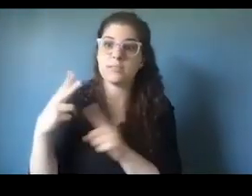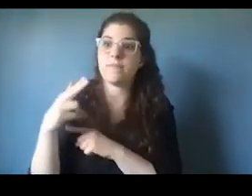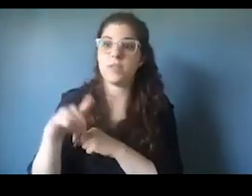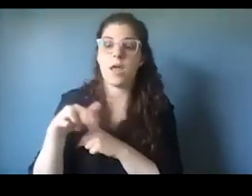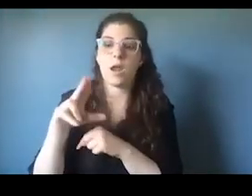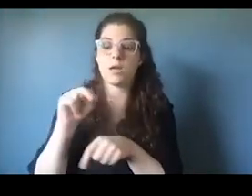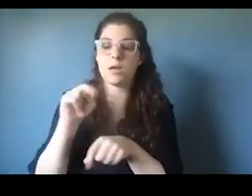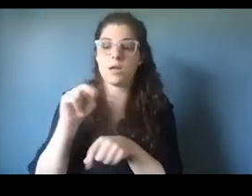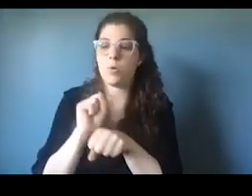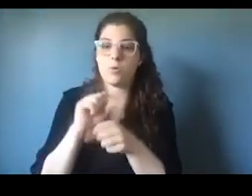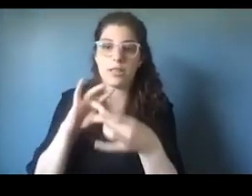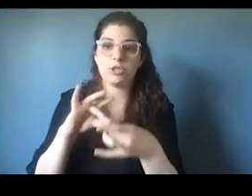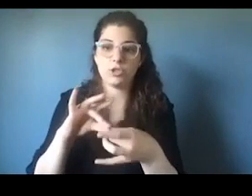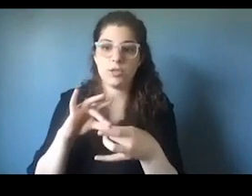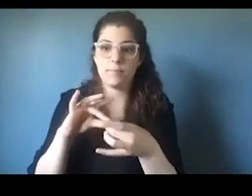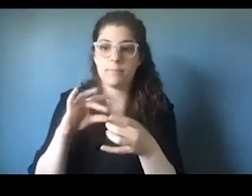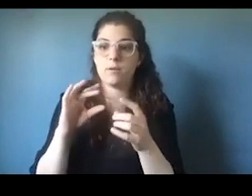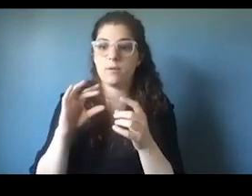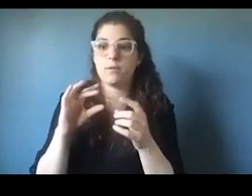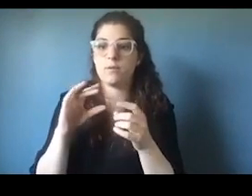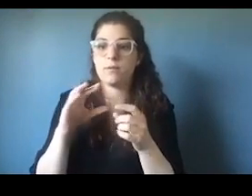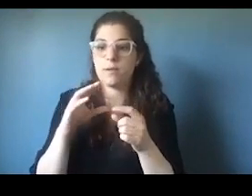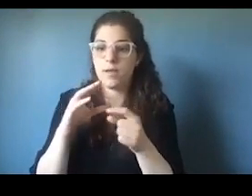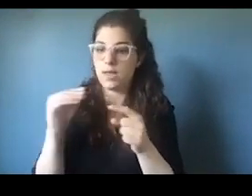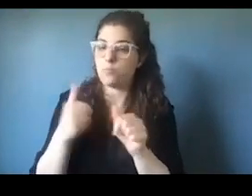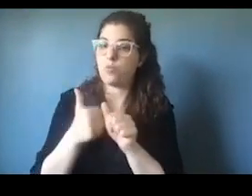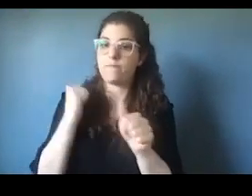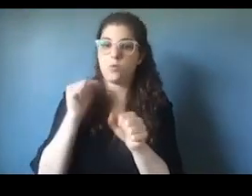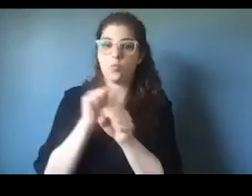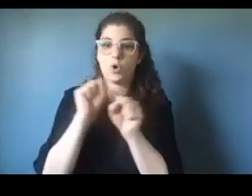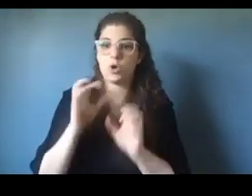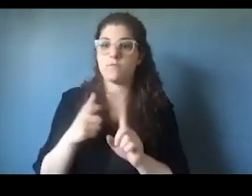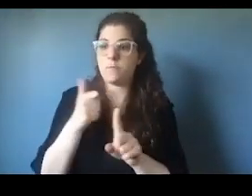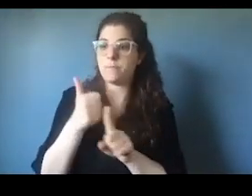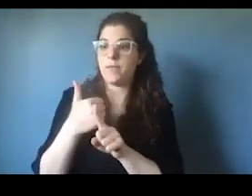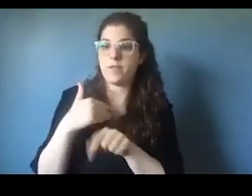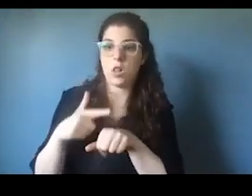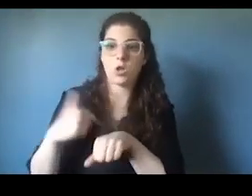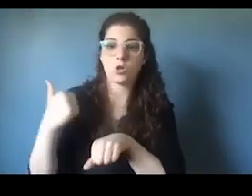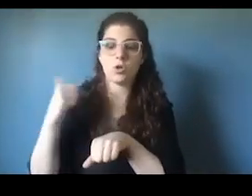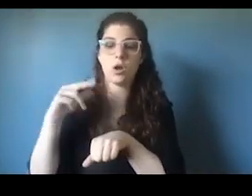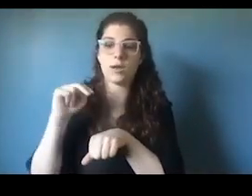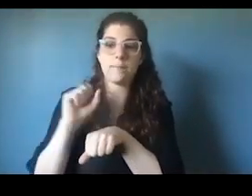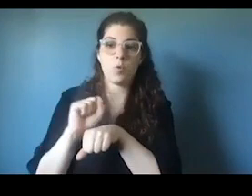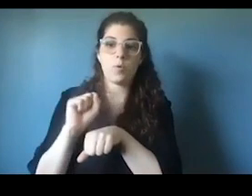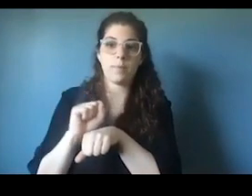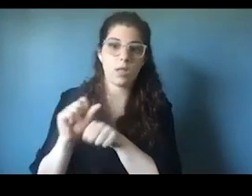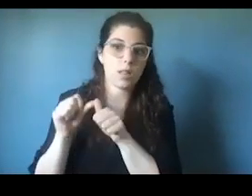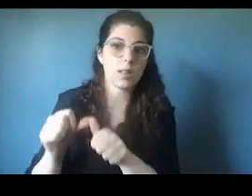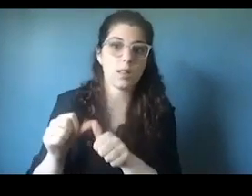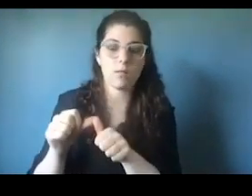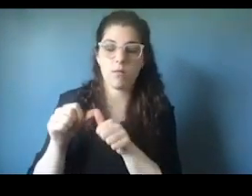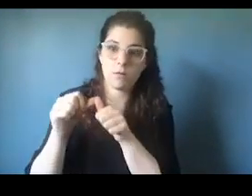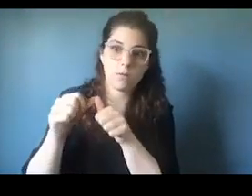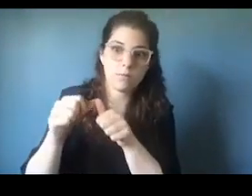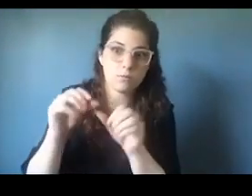unemployment relationship, and, you know, prevent workers from having longer unemployment spells where they go for a long period of